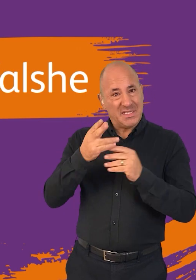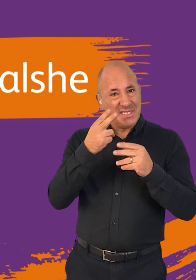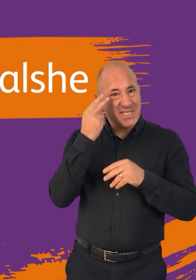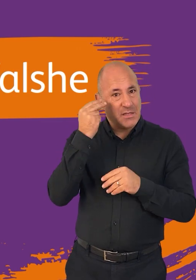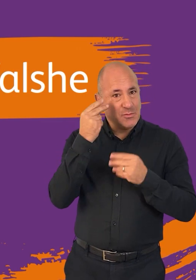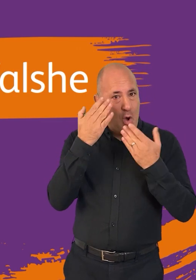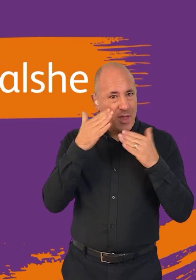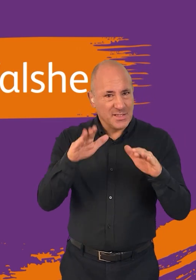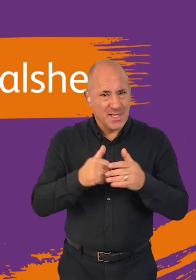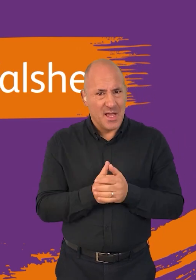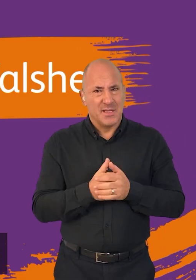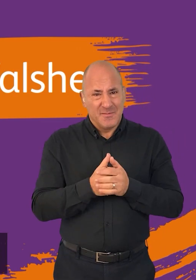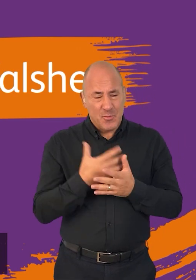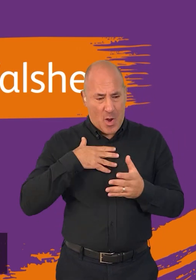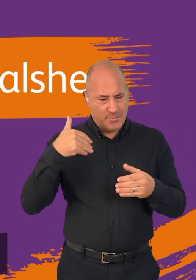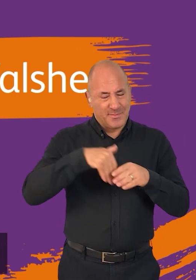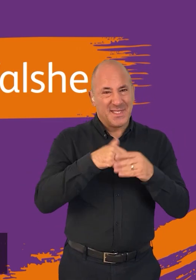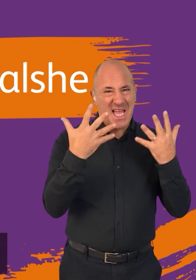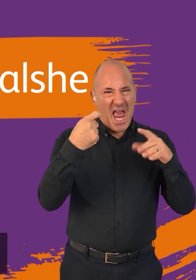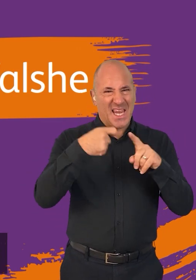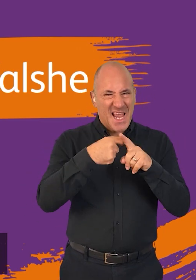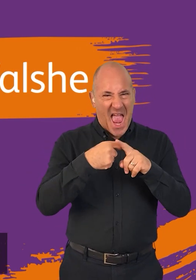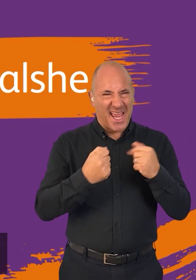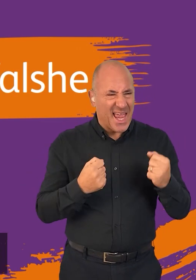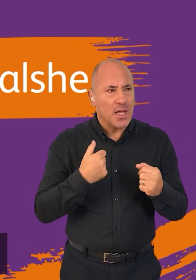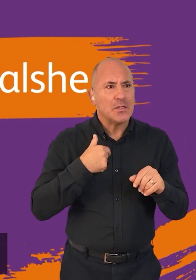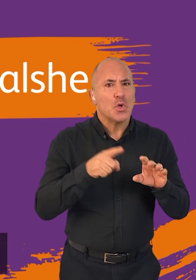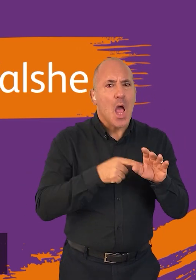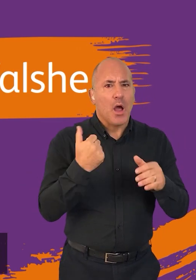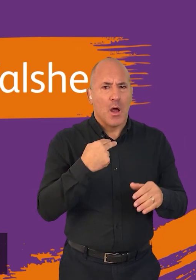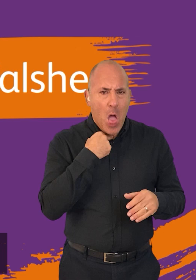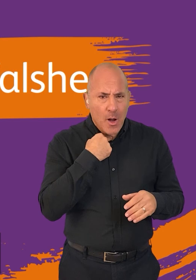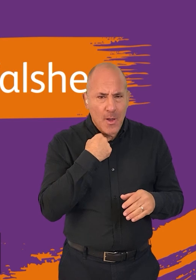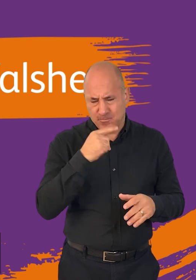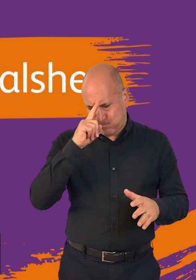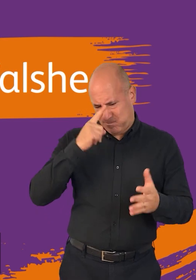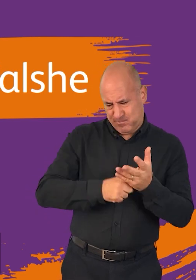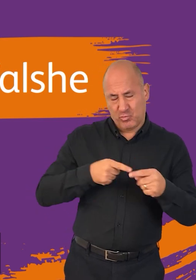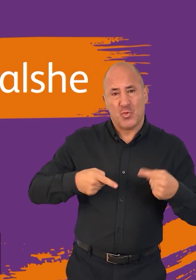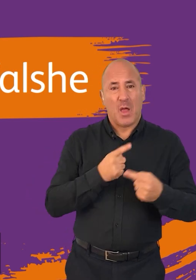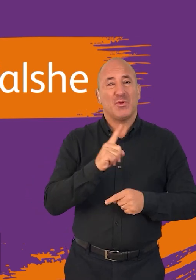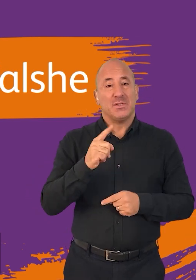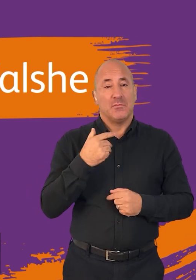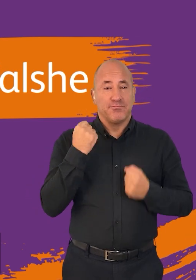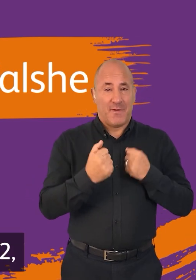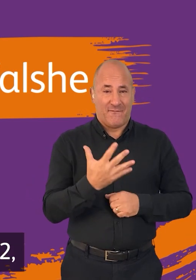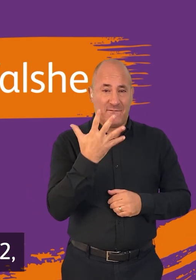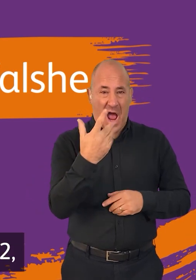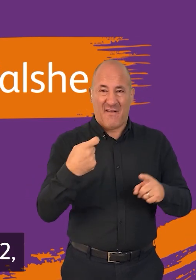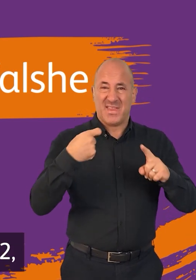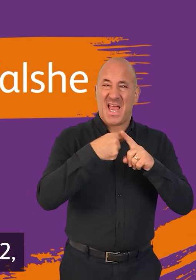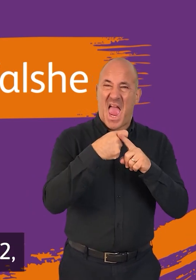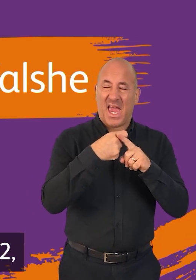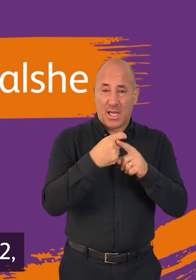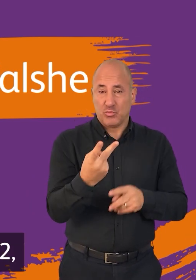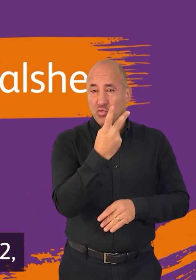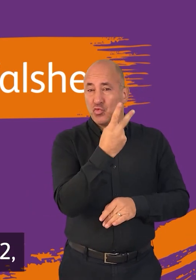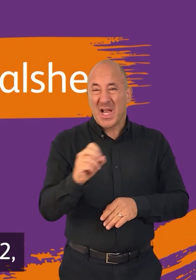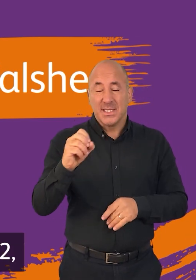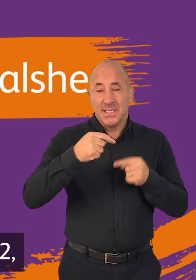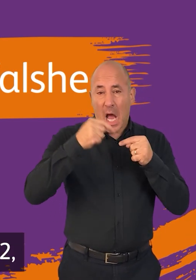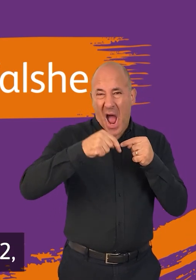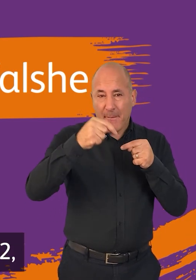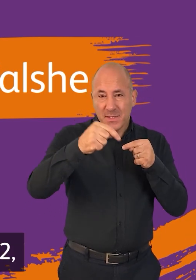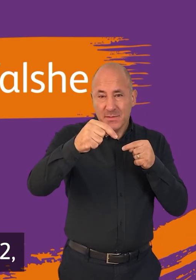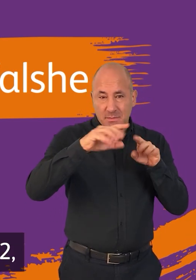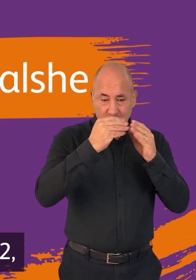holiday. After finding out he was too young to run a 10k race, he instead set himself a challenge to run 5